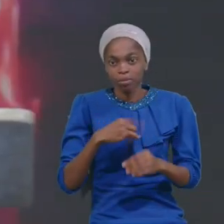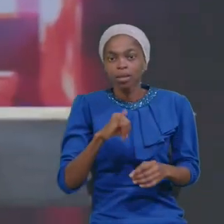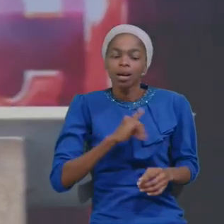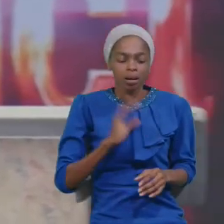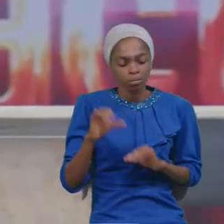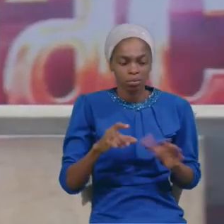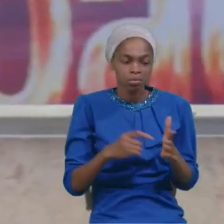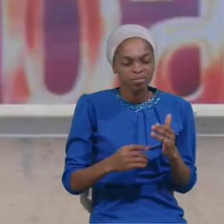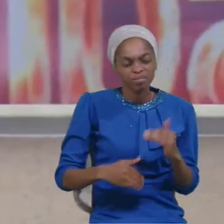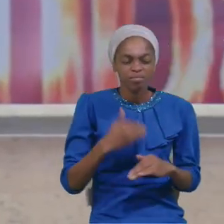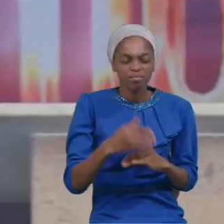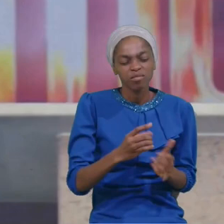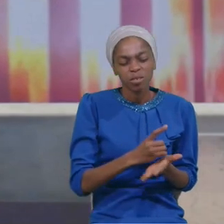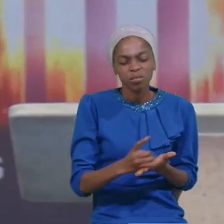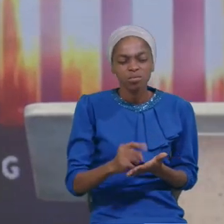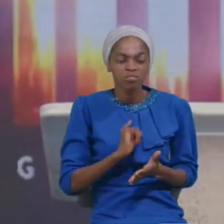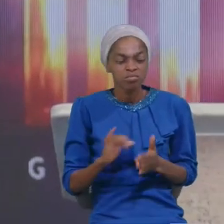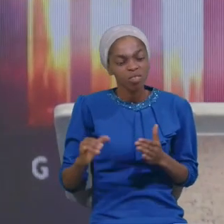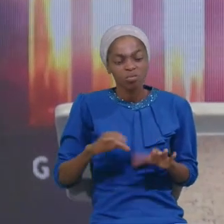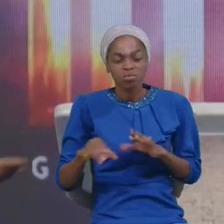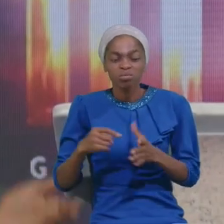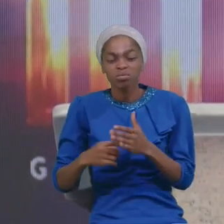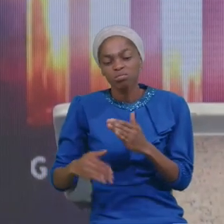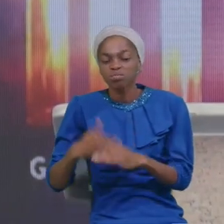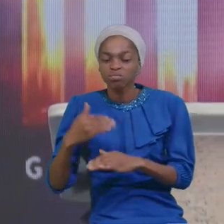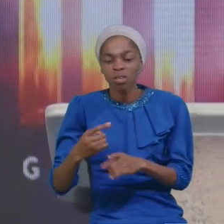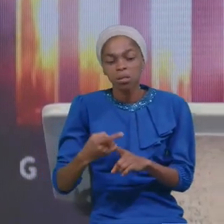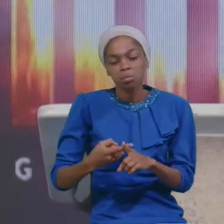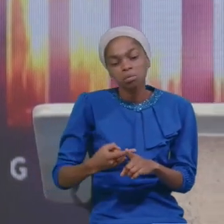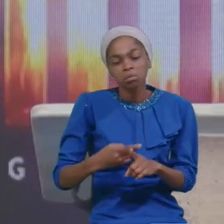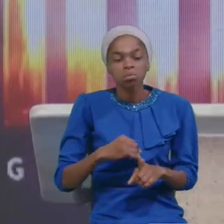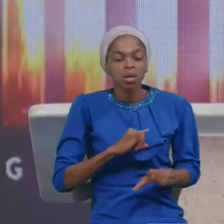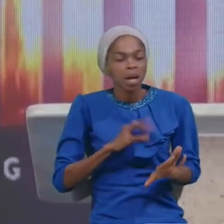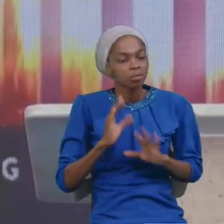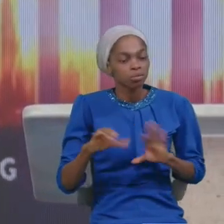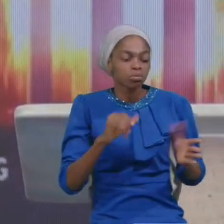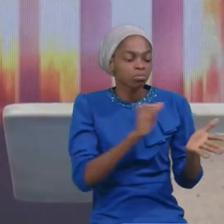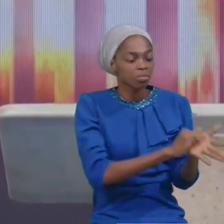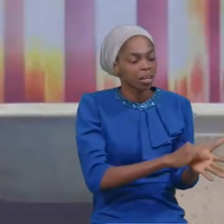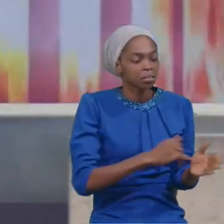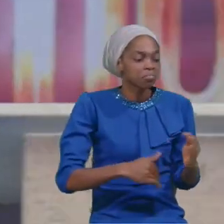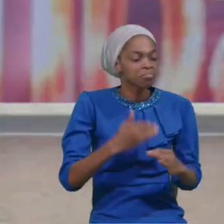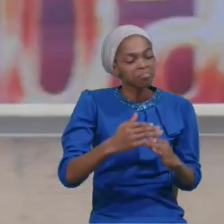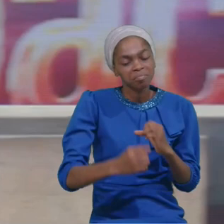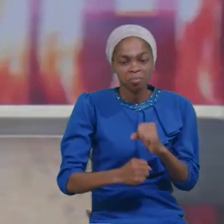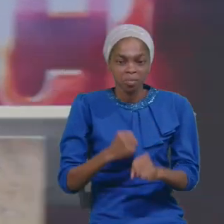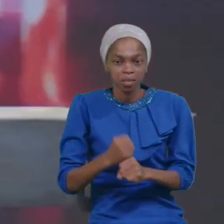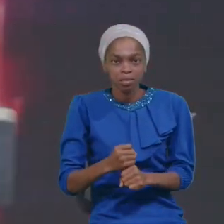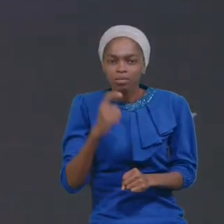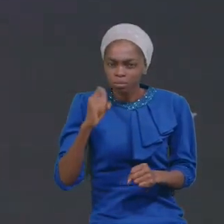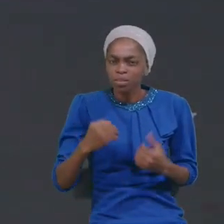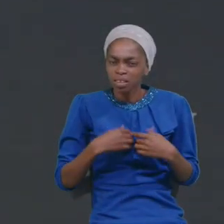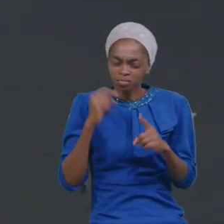that next year. I must have a goal. If I don't have a goal, am I wise or foolish? I'm going to